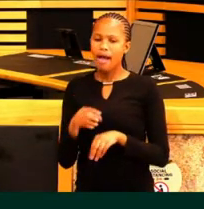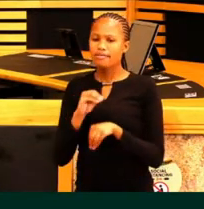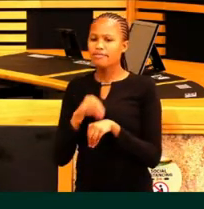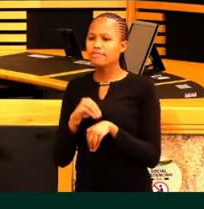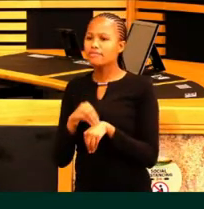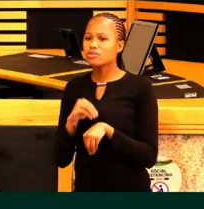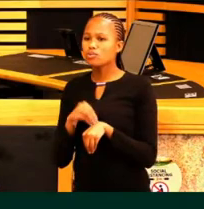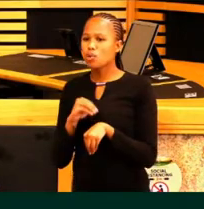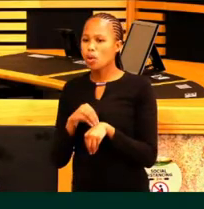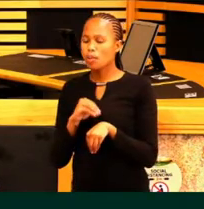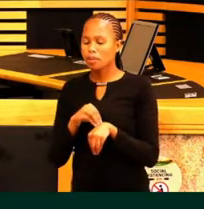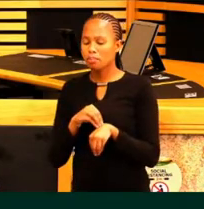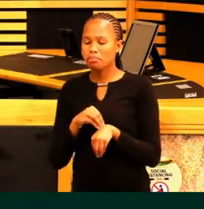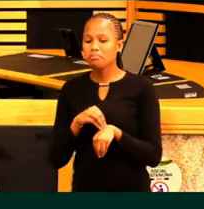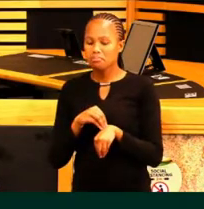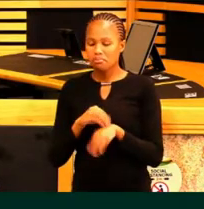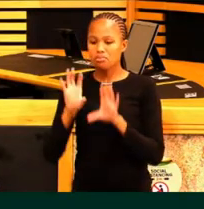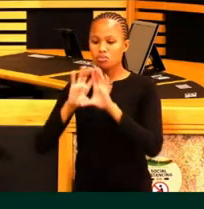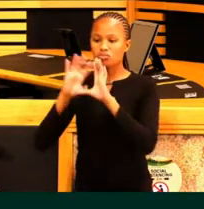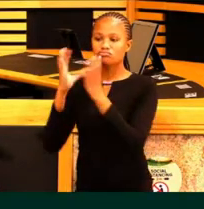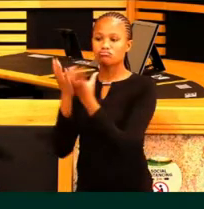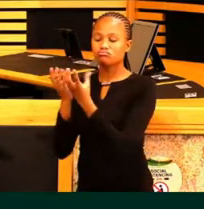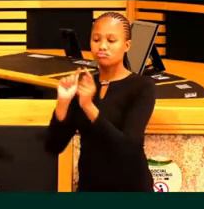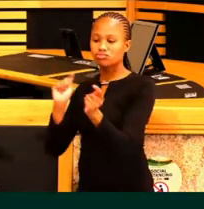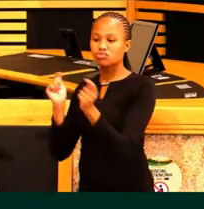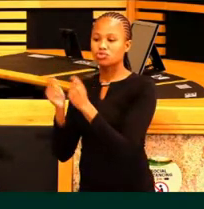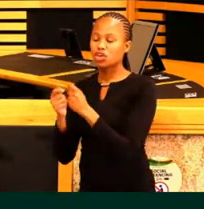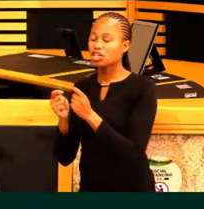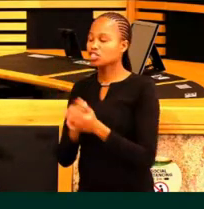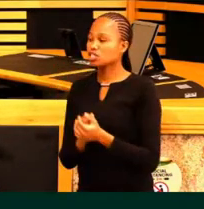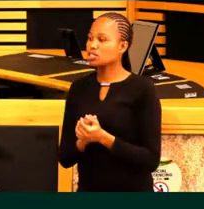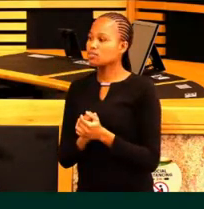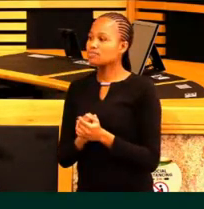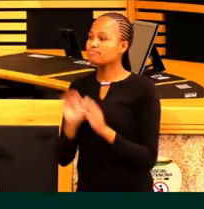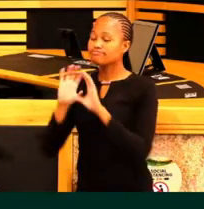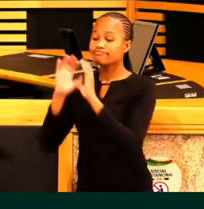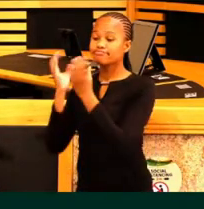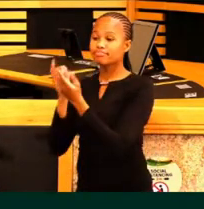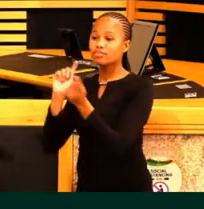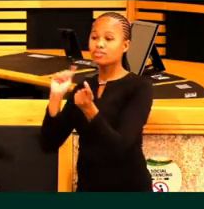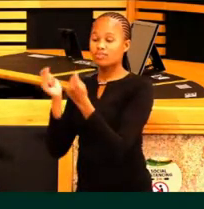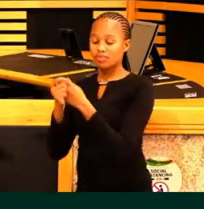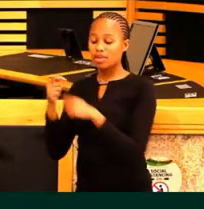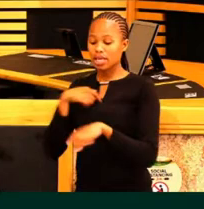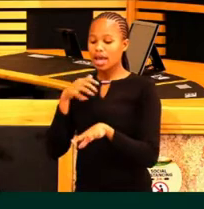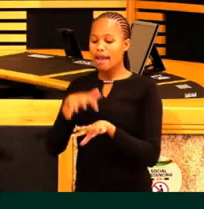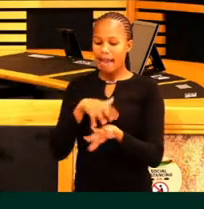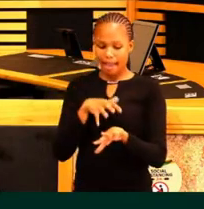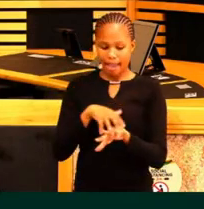climate change like a climate change that is